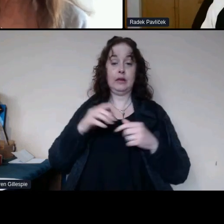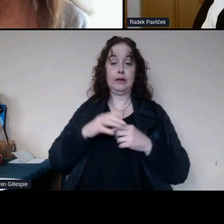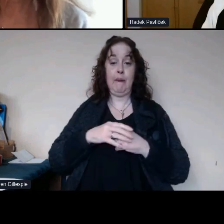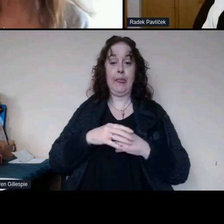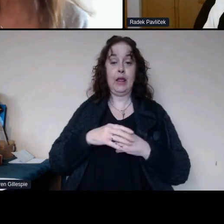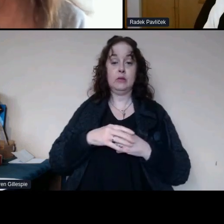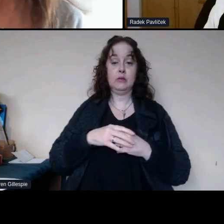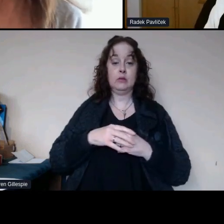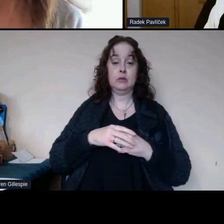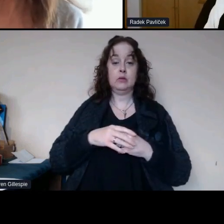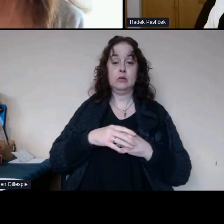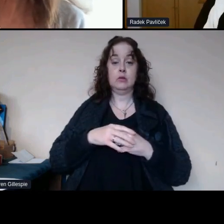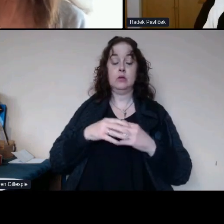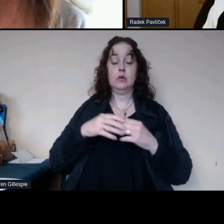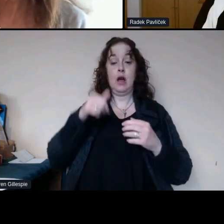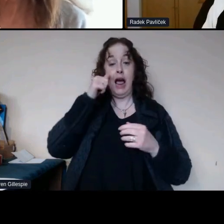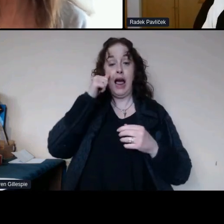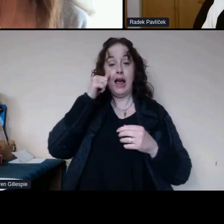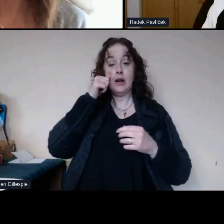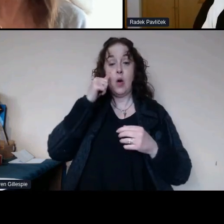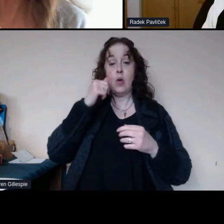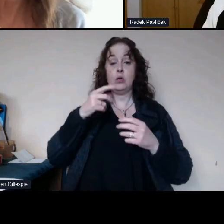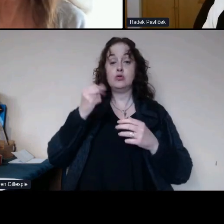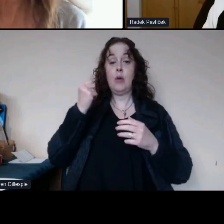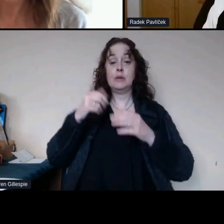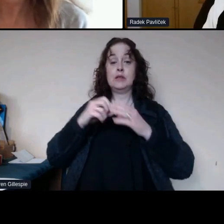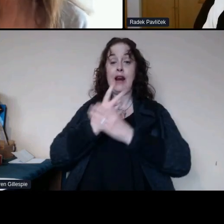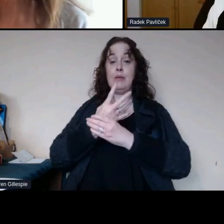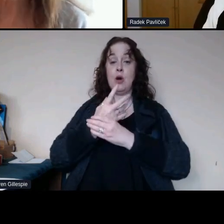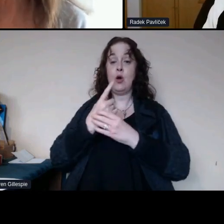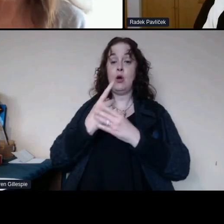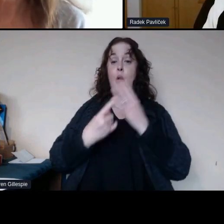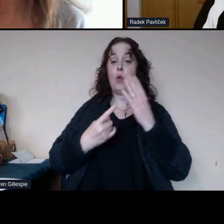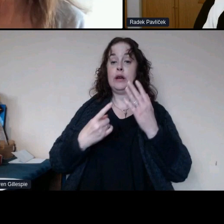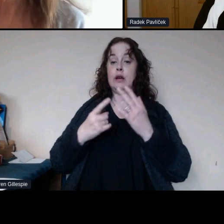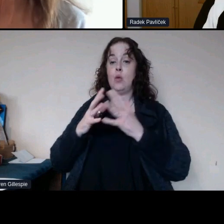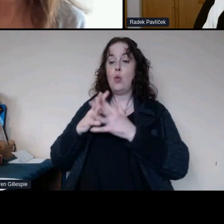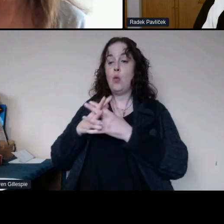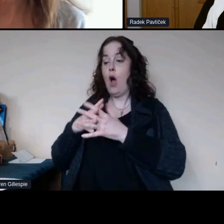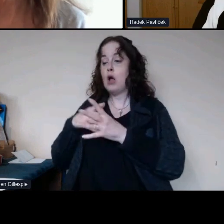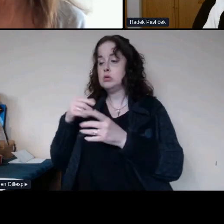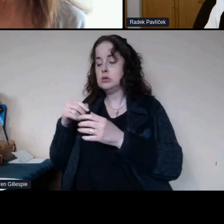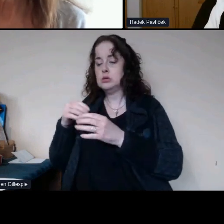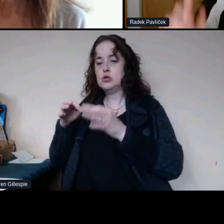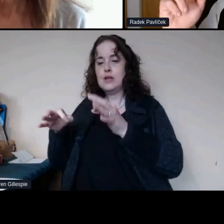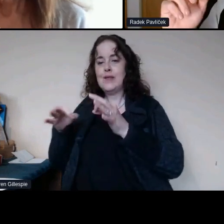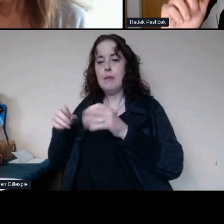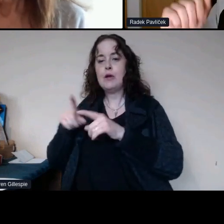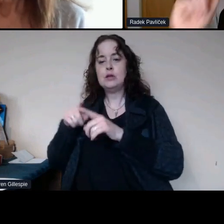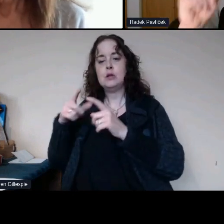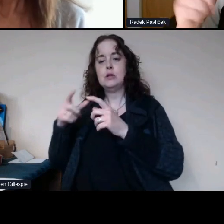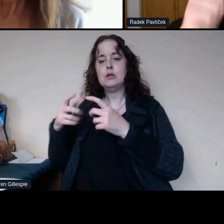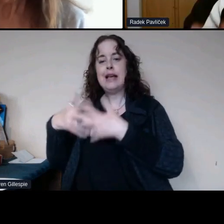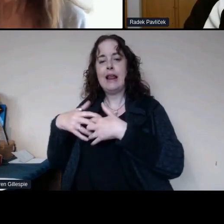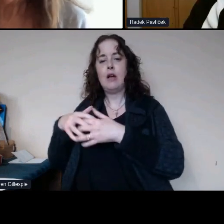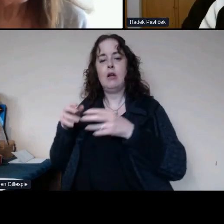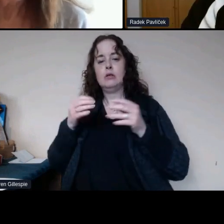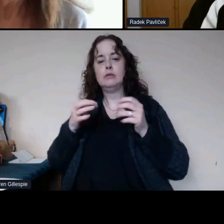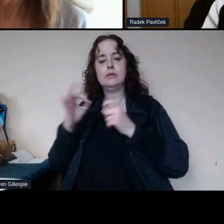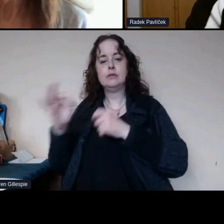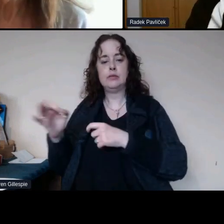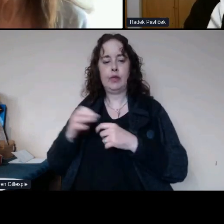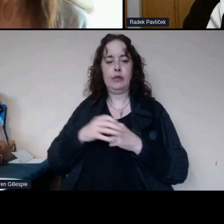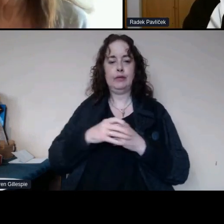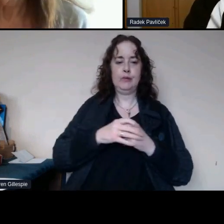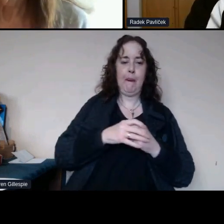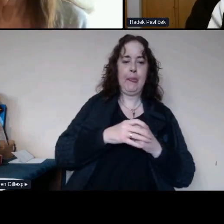of developers who are only WAS certified because it's the technical part. Yeah. So. If I can just